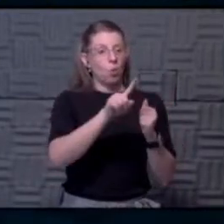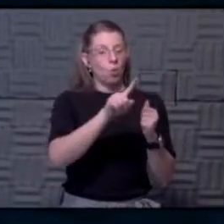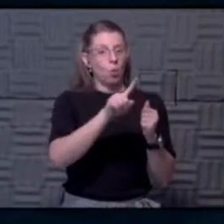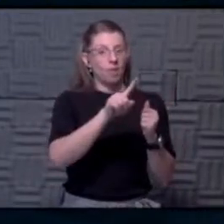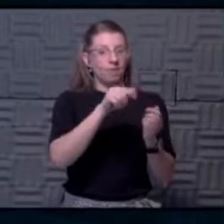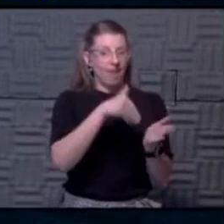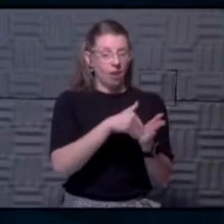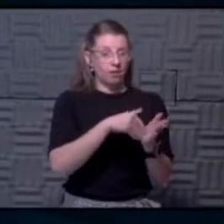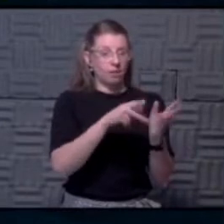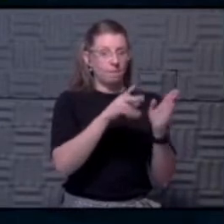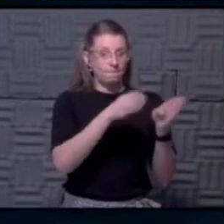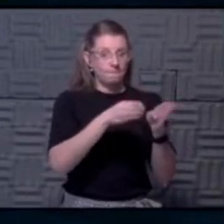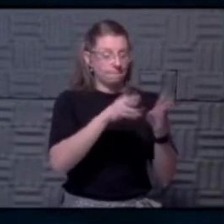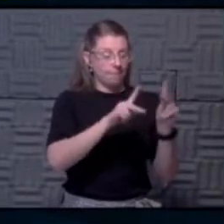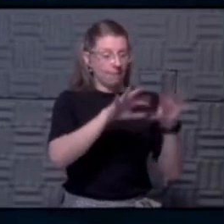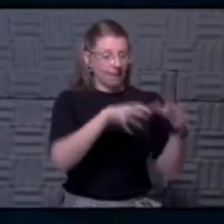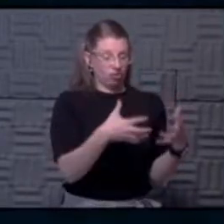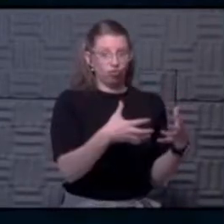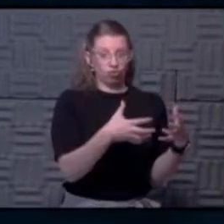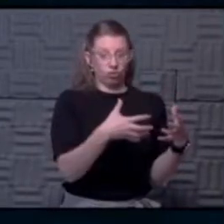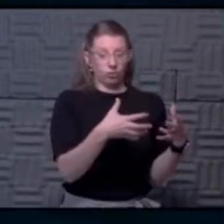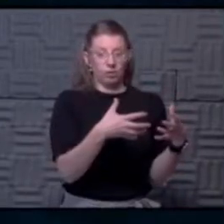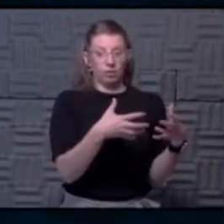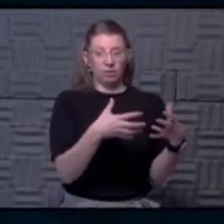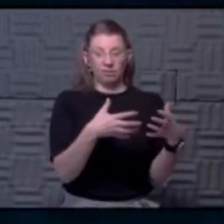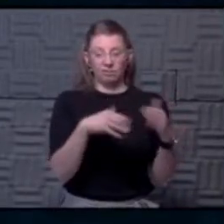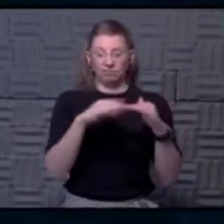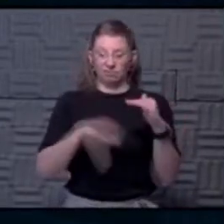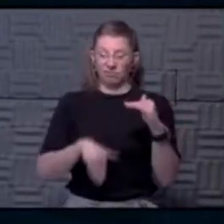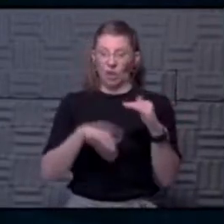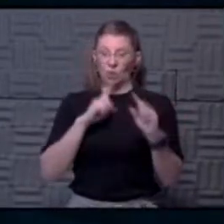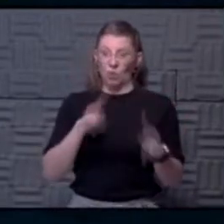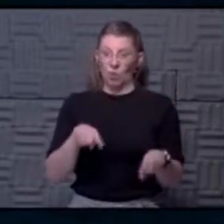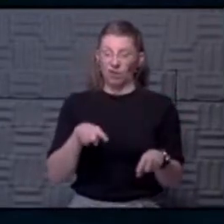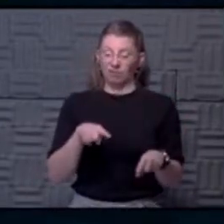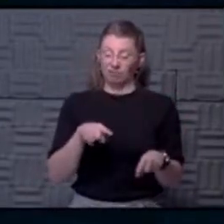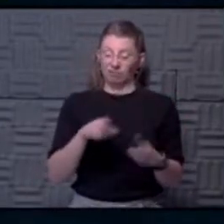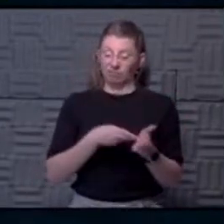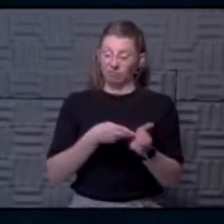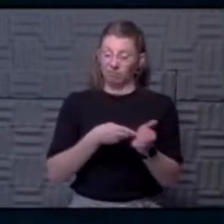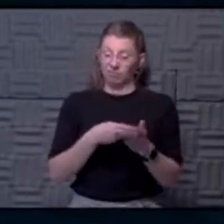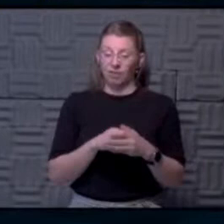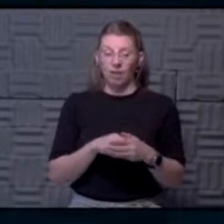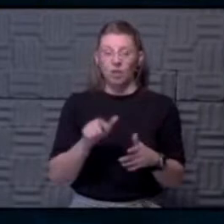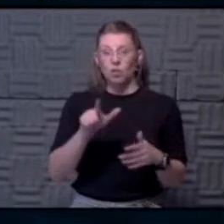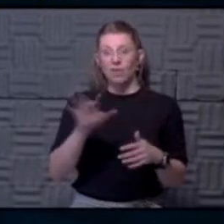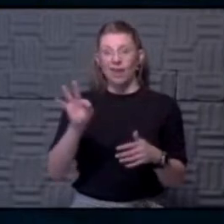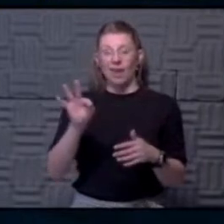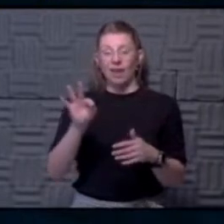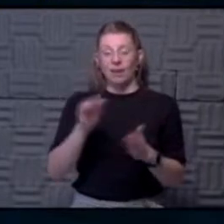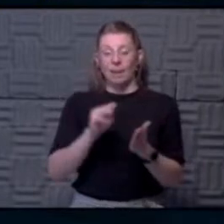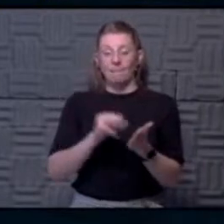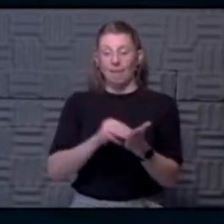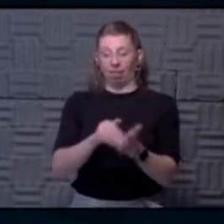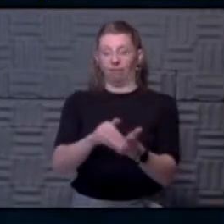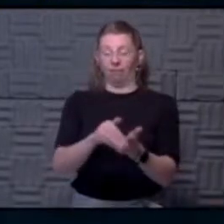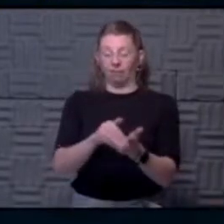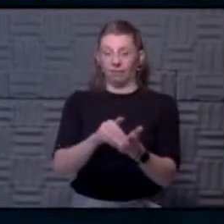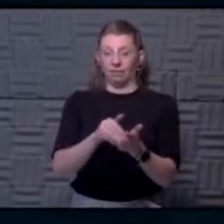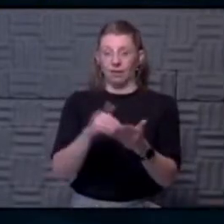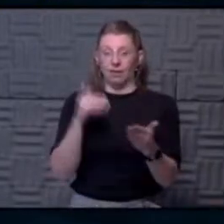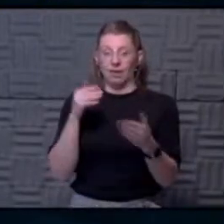population. In fact, is probably underreporting by a significant number. And that 29 million and change cases led